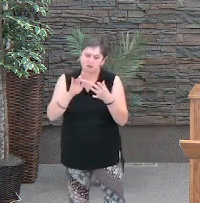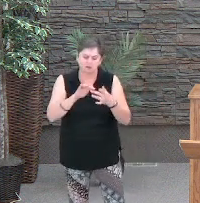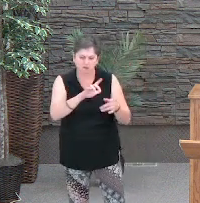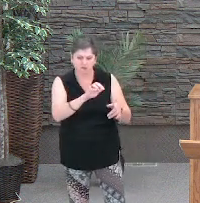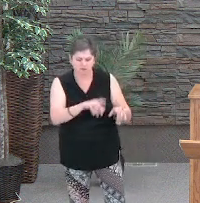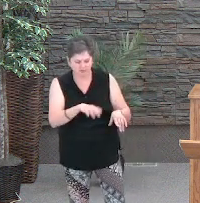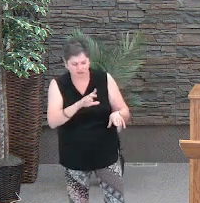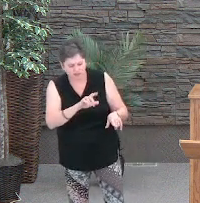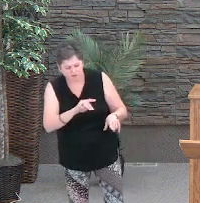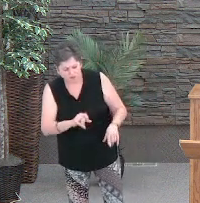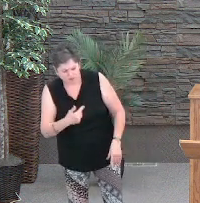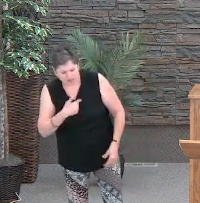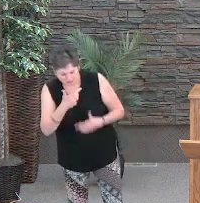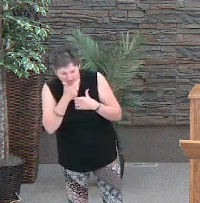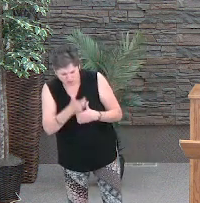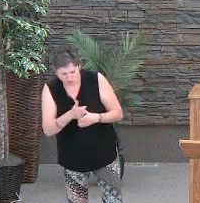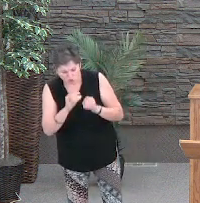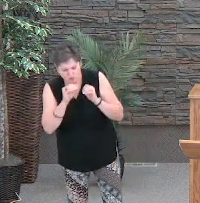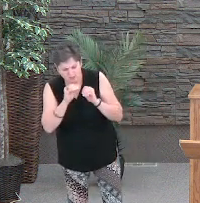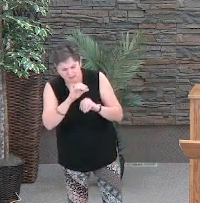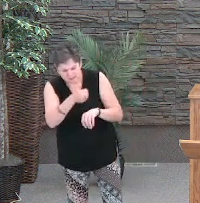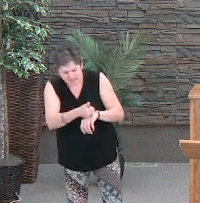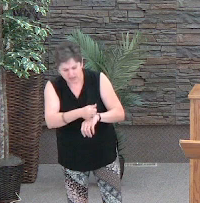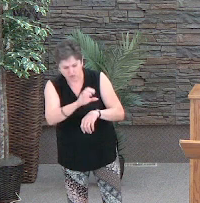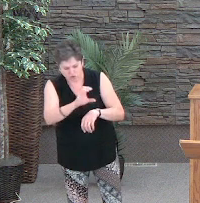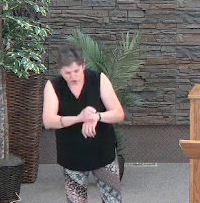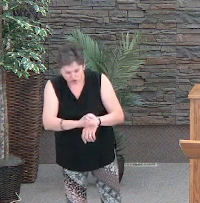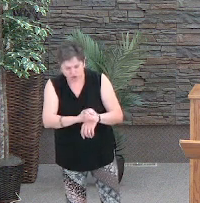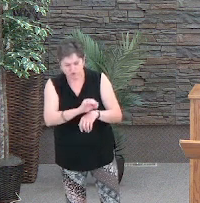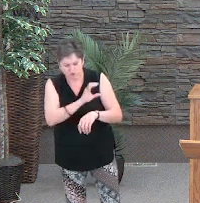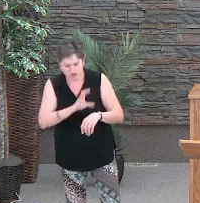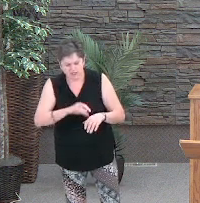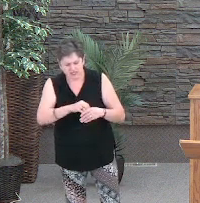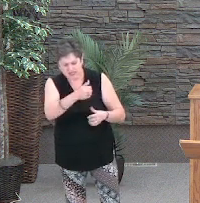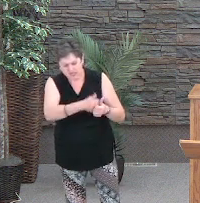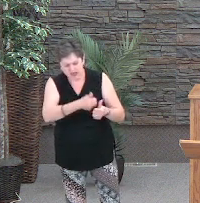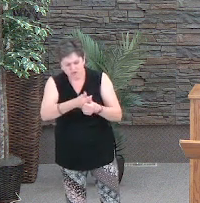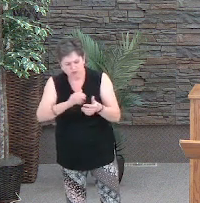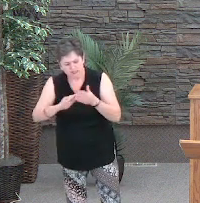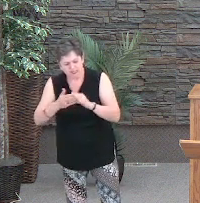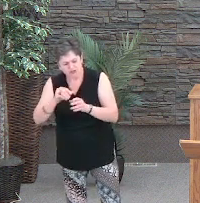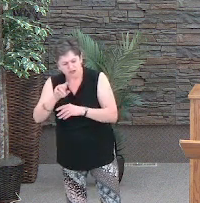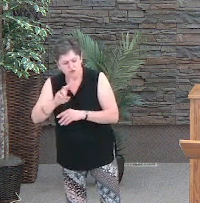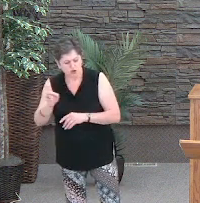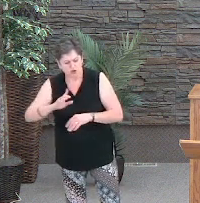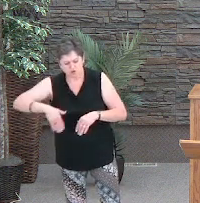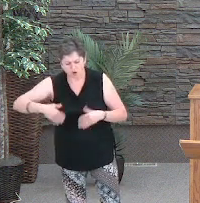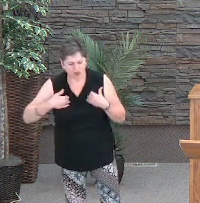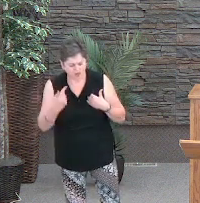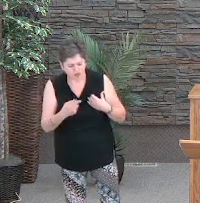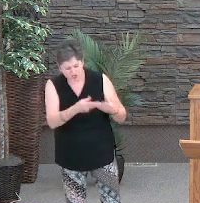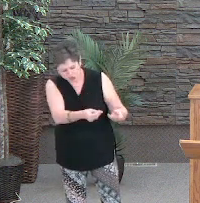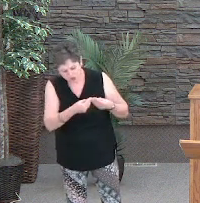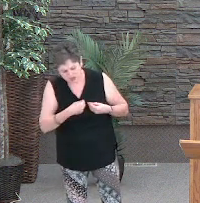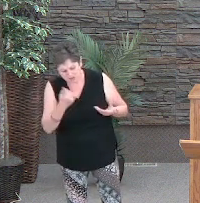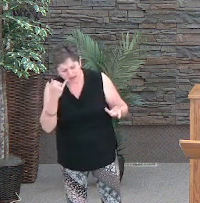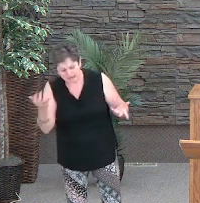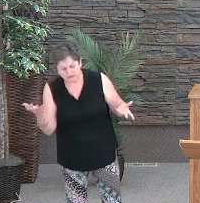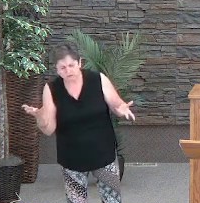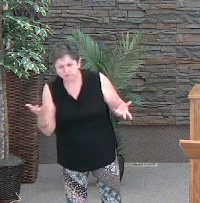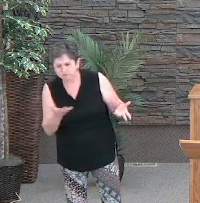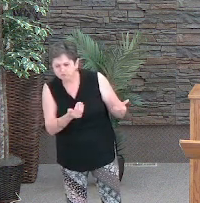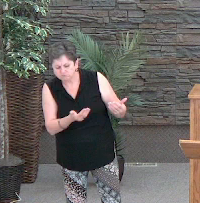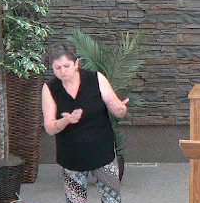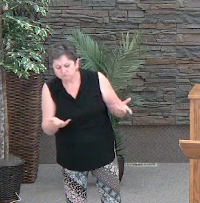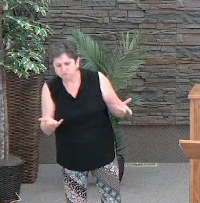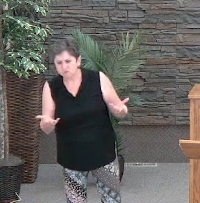"Lovell, I am interested in putting a church in the cities in the United States where there isn't one." And he says, "Can you give me any suggestions?"